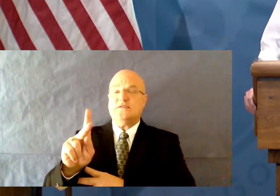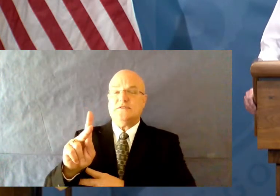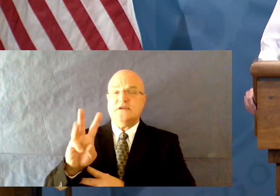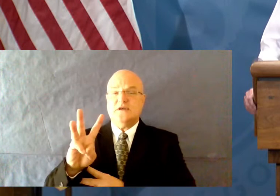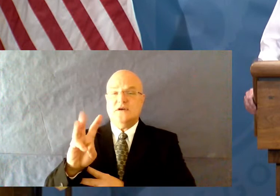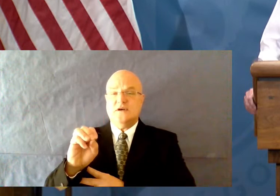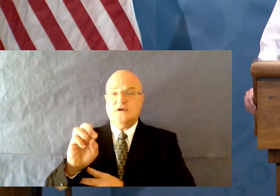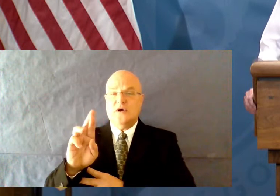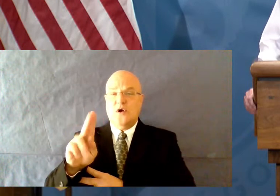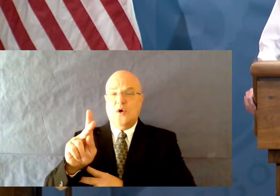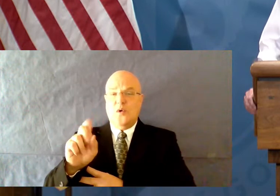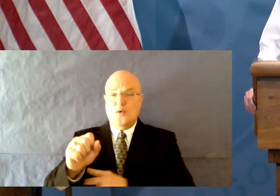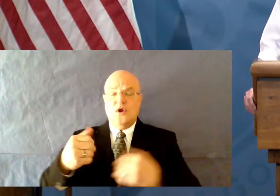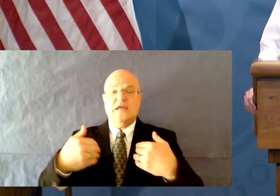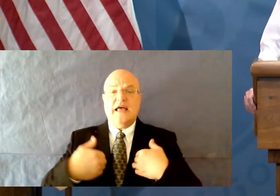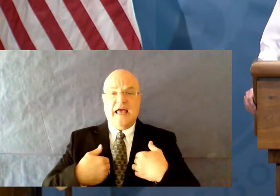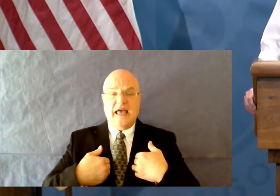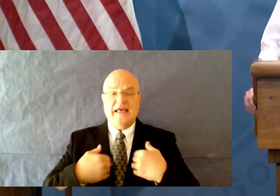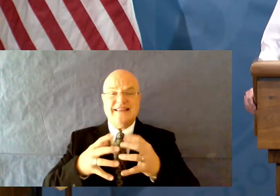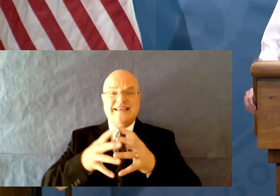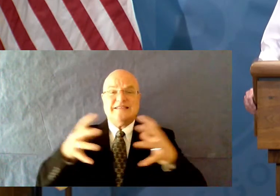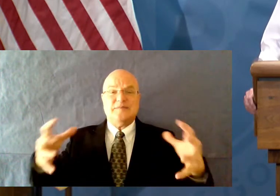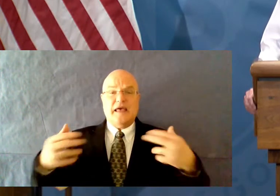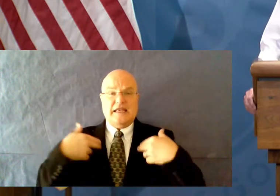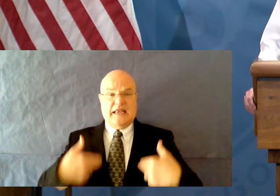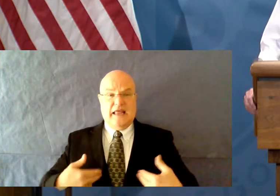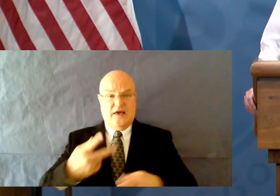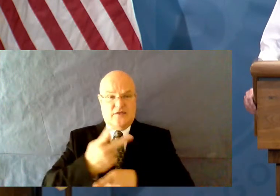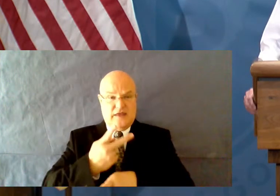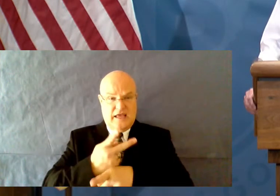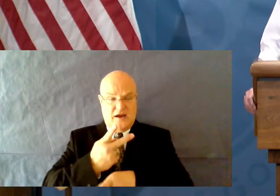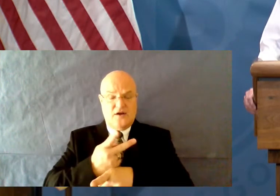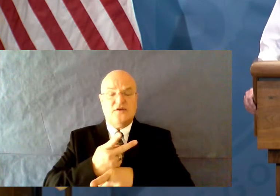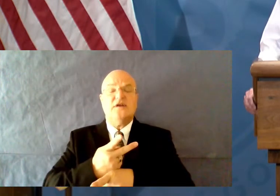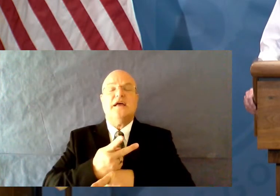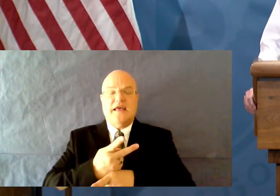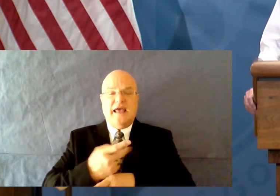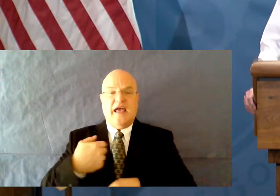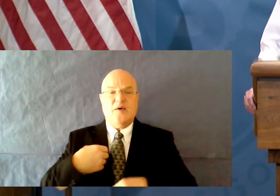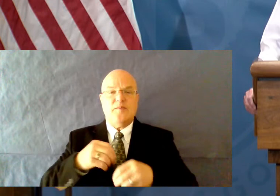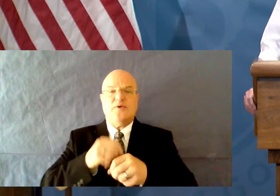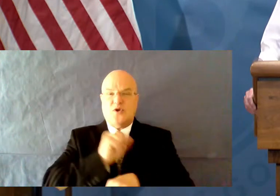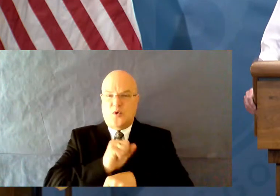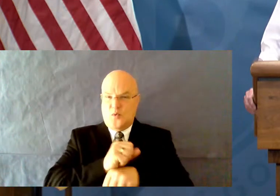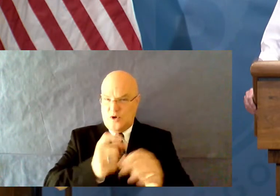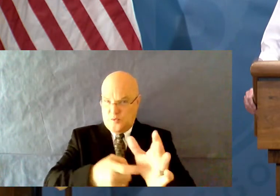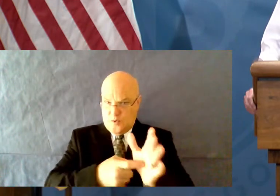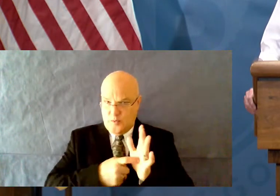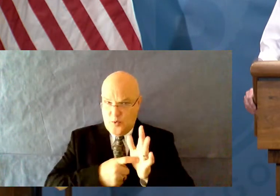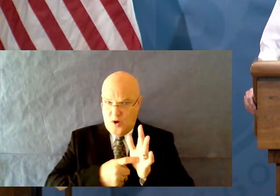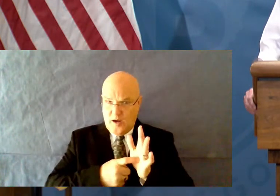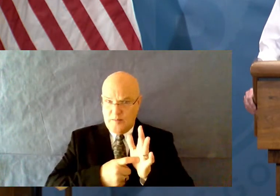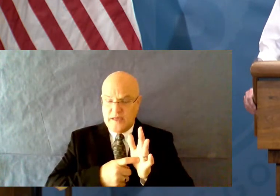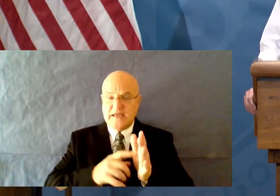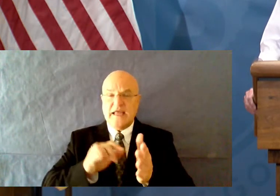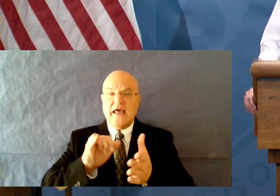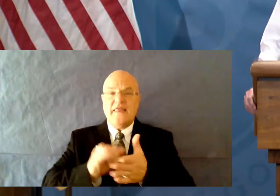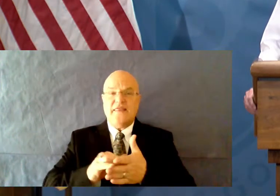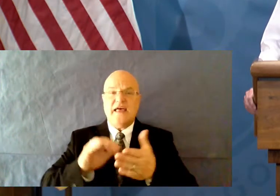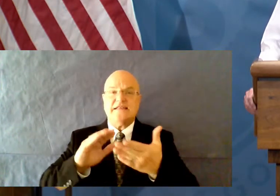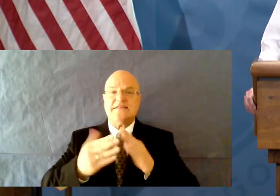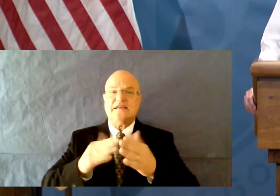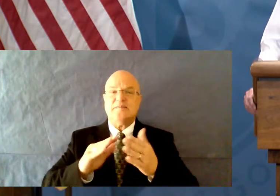has the expanded health care, and we did put in a work requirement, which is a community